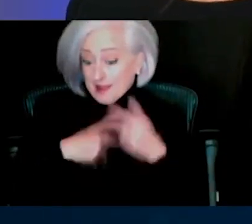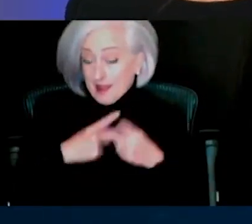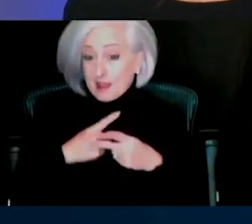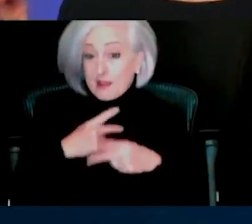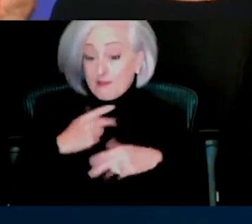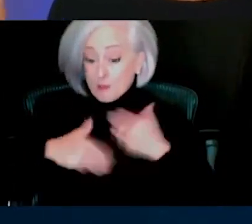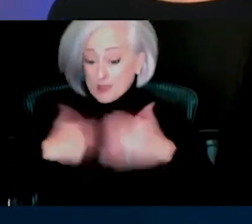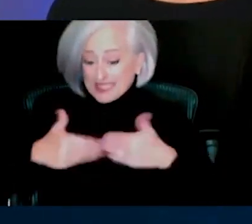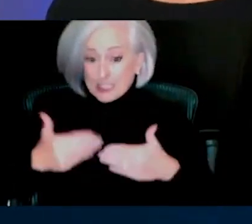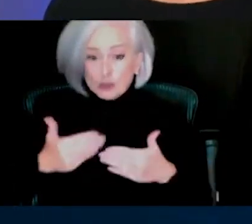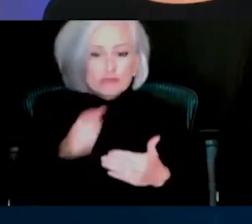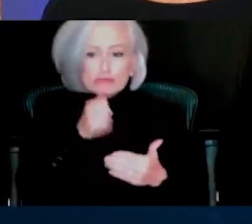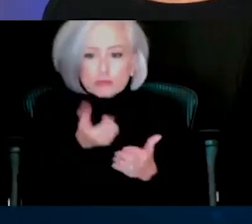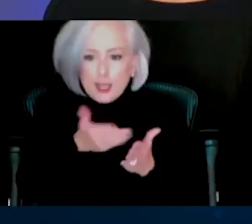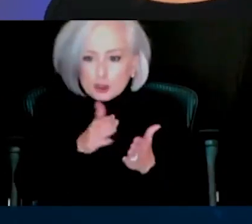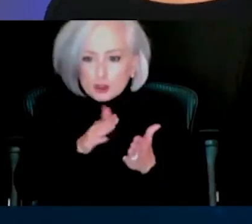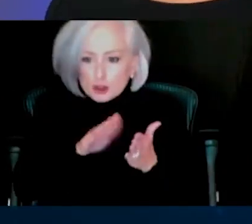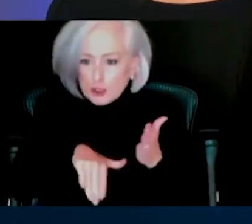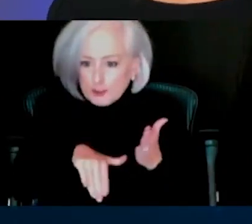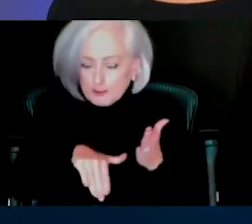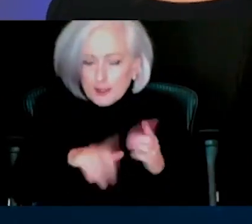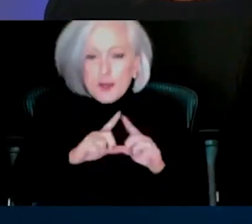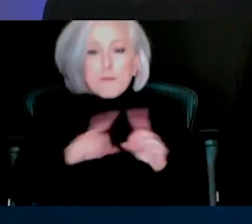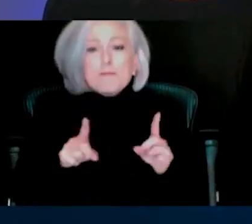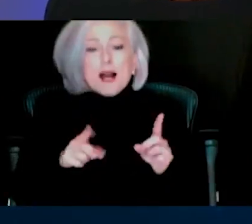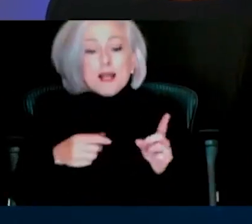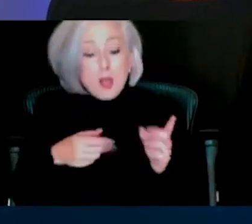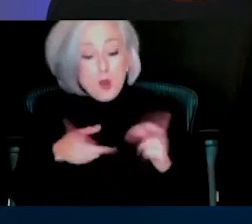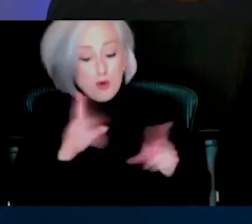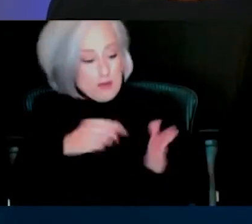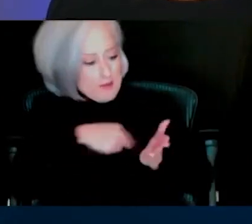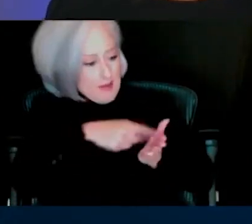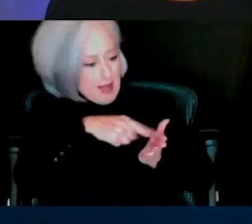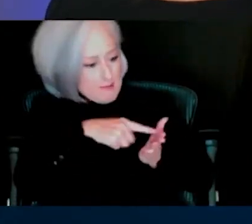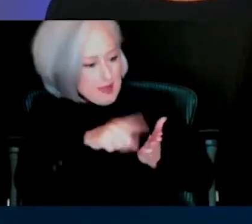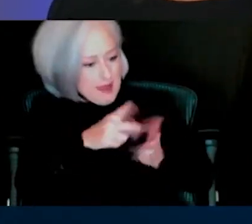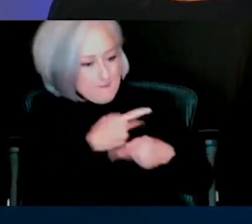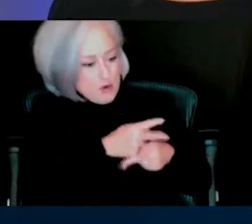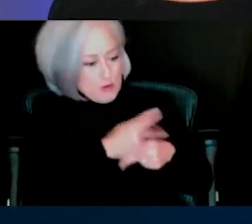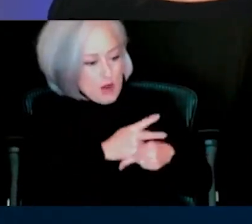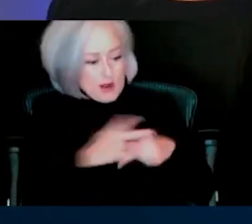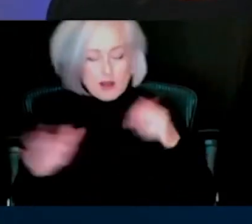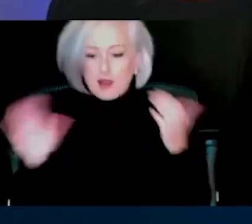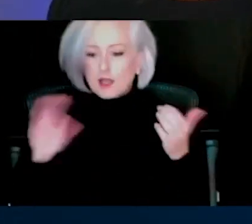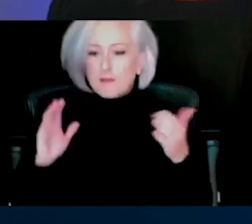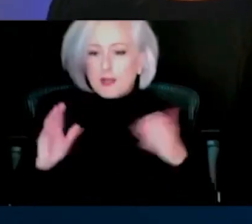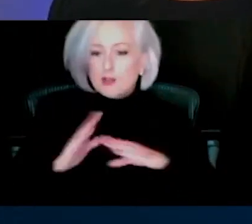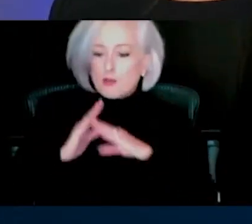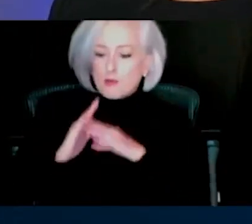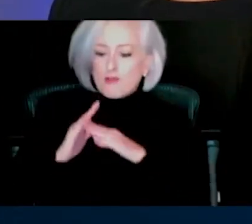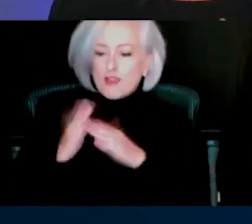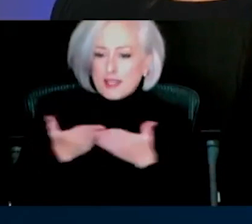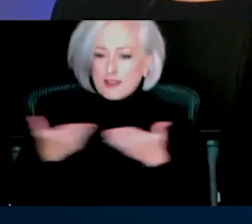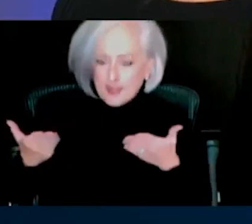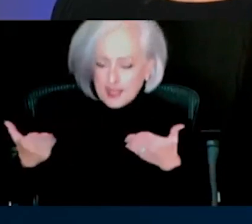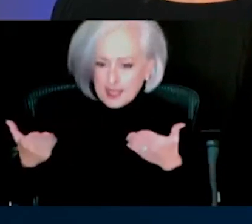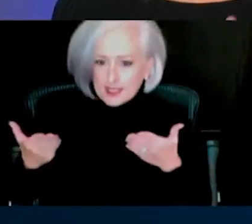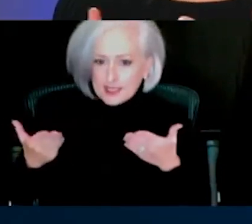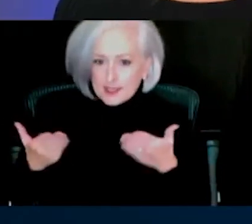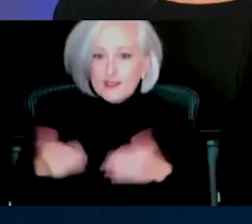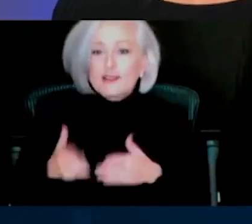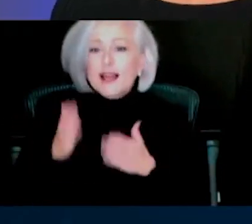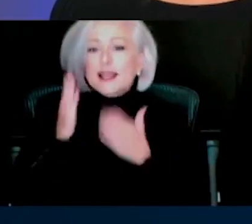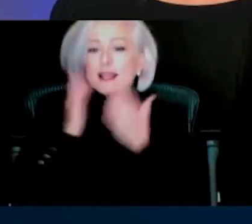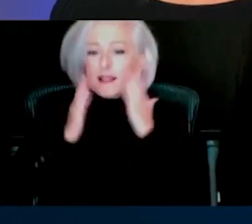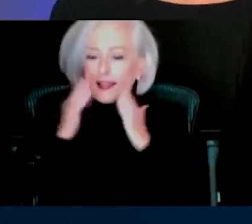But when you look at what people are spending as far as products go versus some of this preventative cleansing and deep cleaning